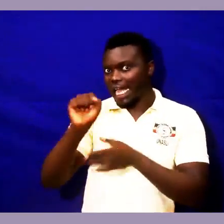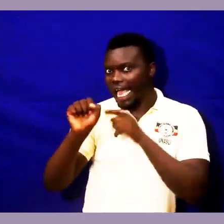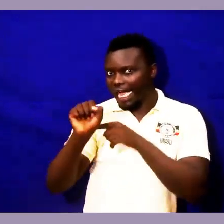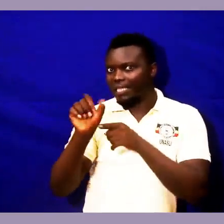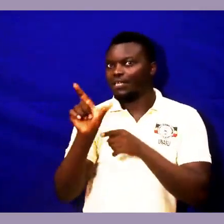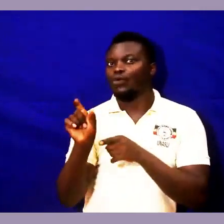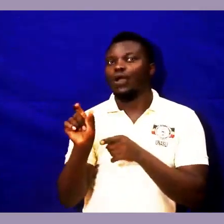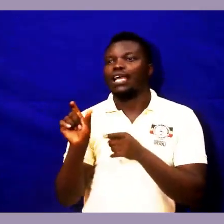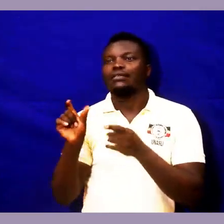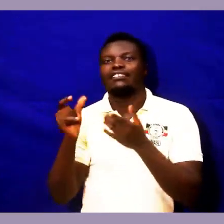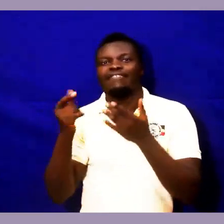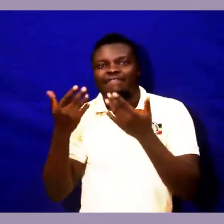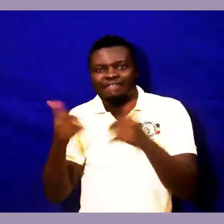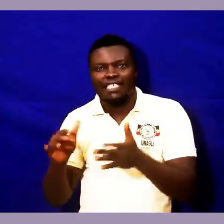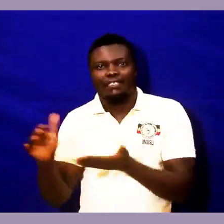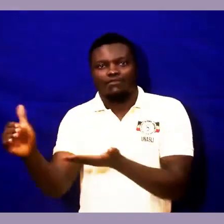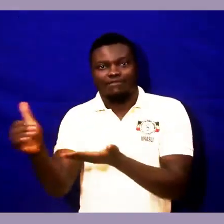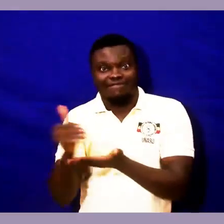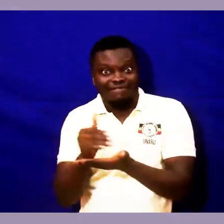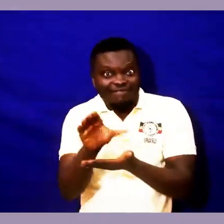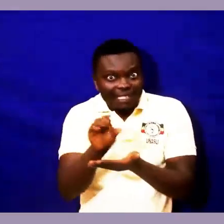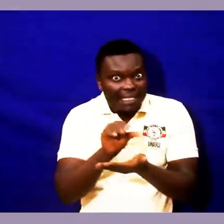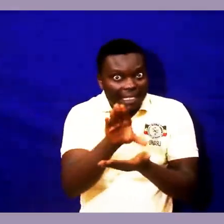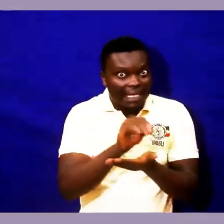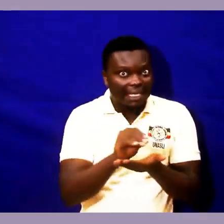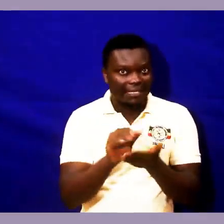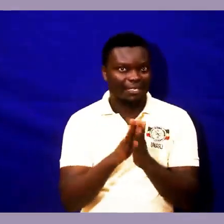used has collected.